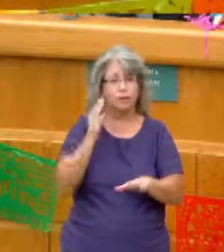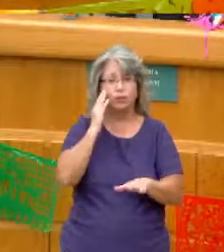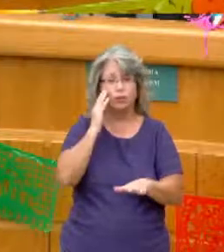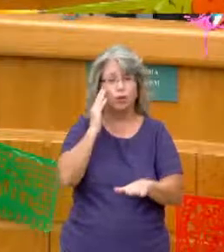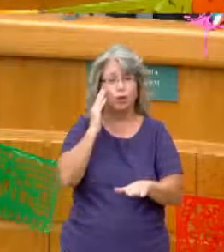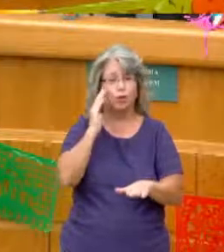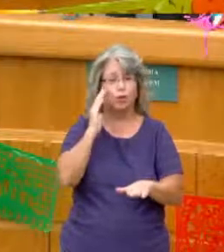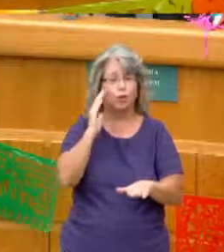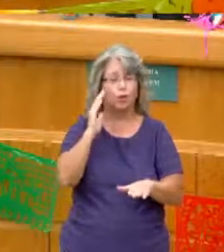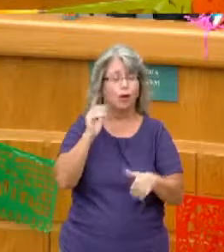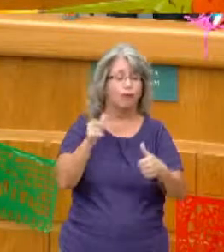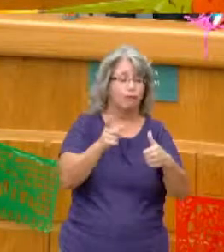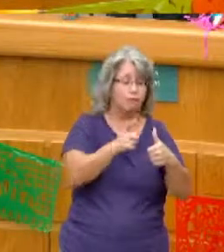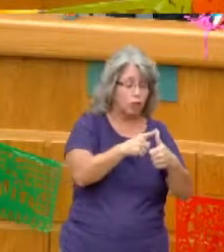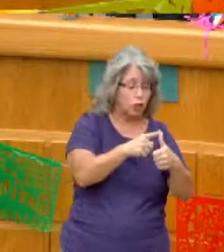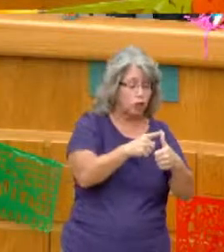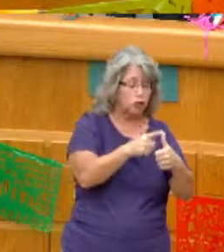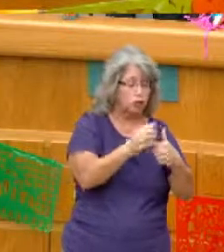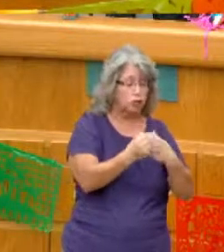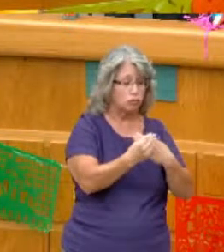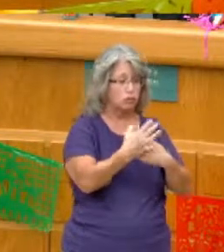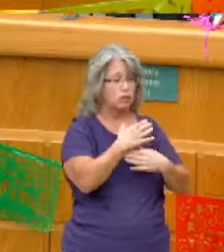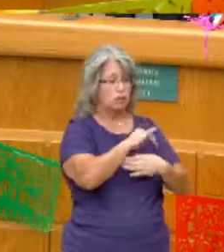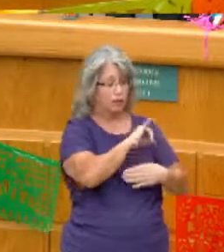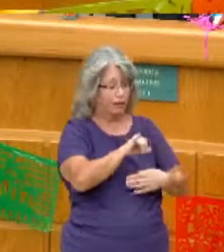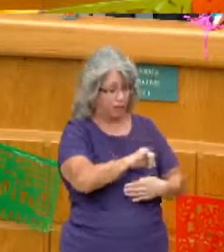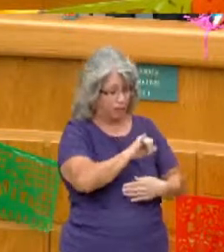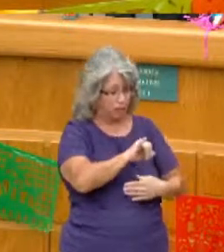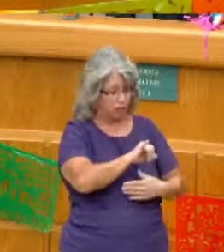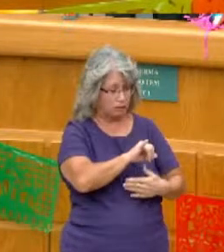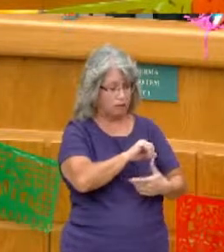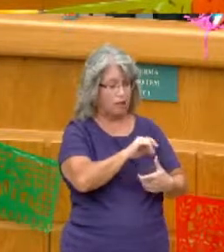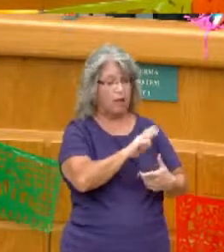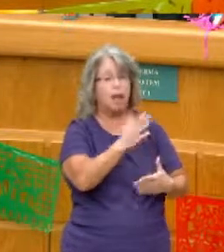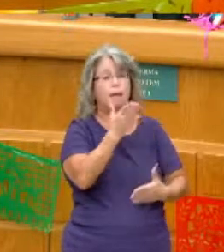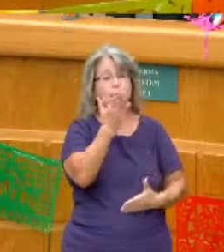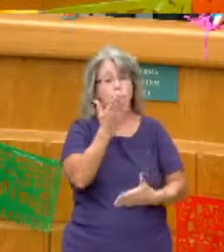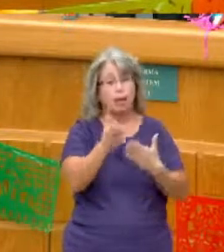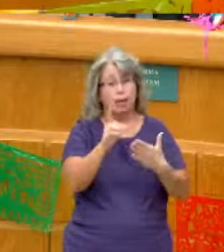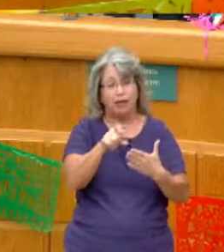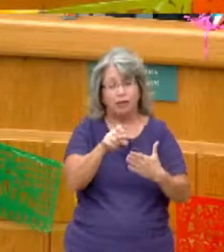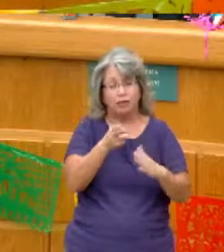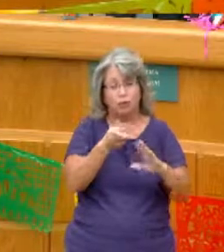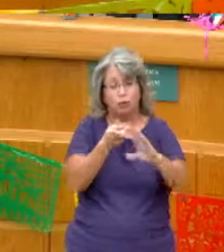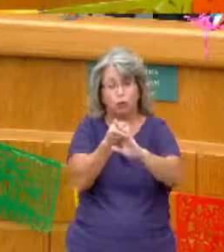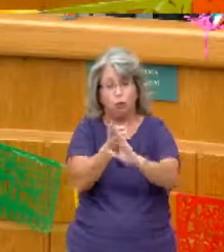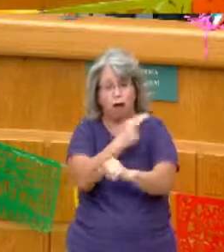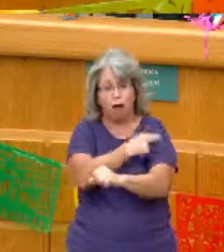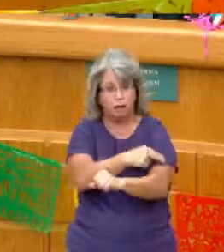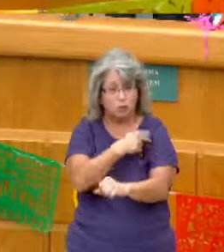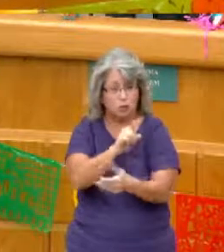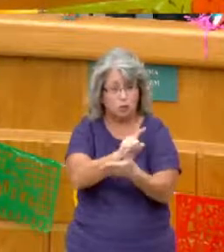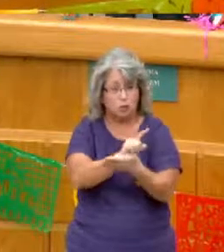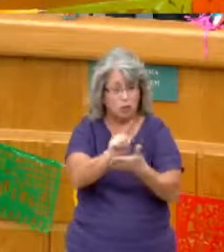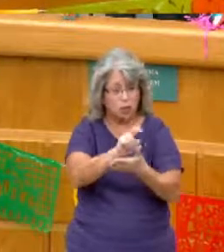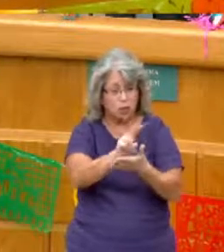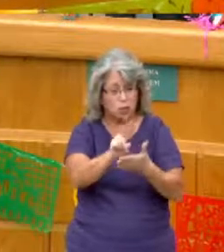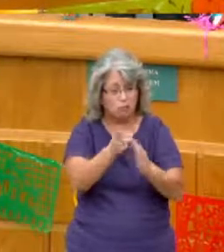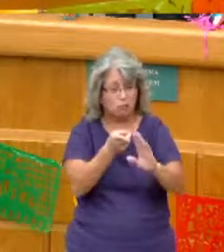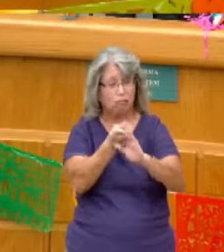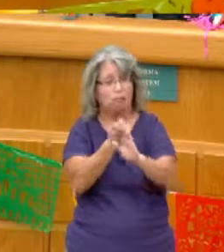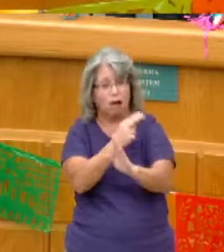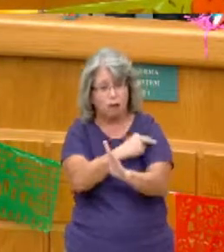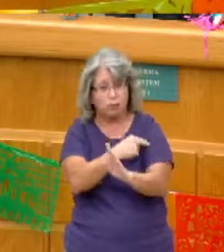infected, then you might end up in the hospital a week or 2 later, then you might end up in the ICU, and then you may end up dying from